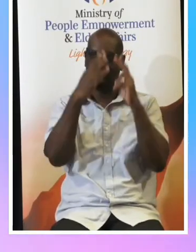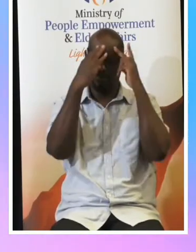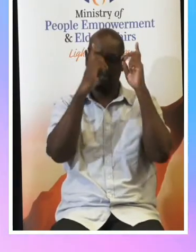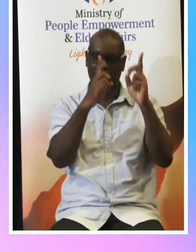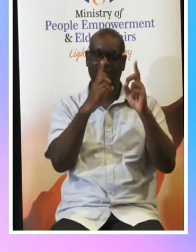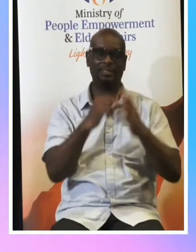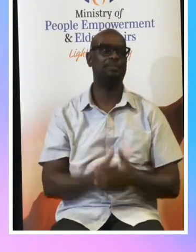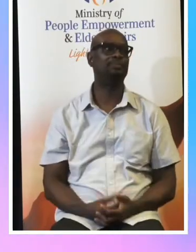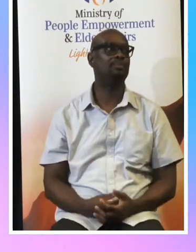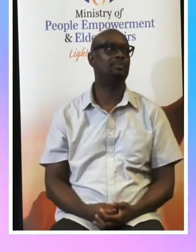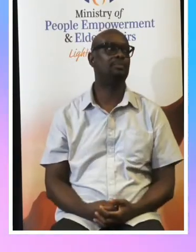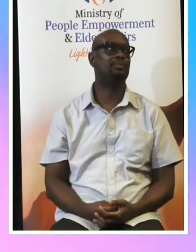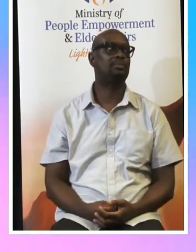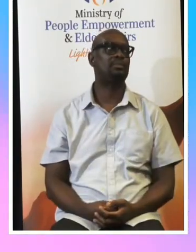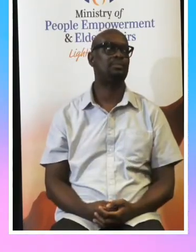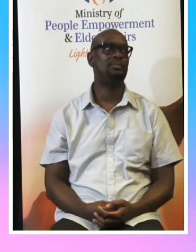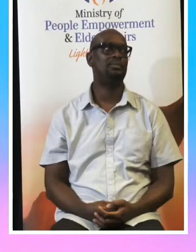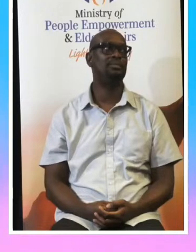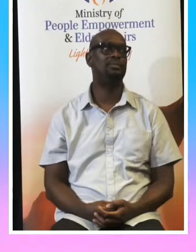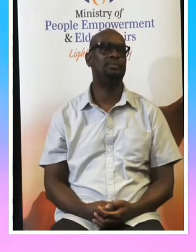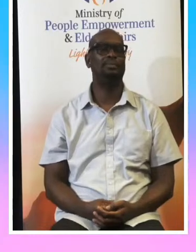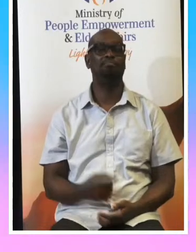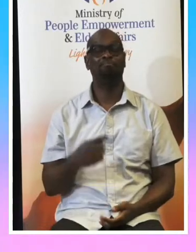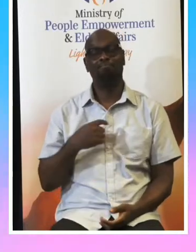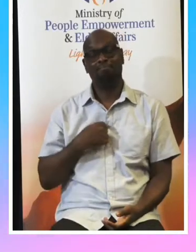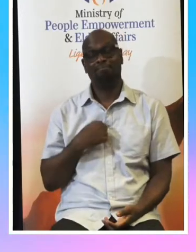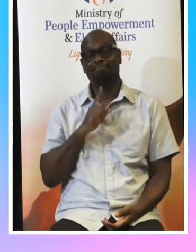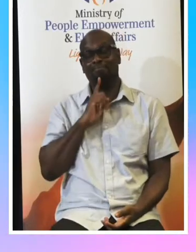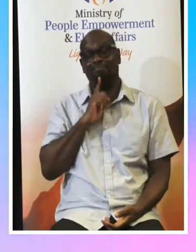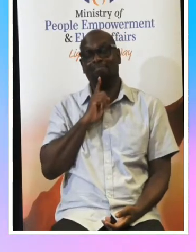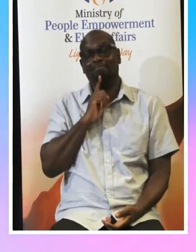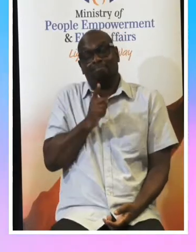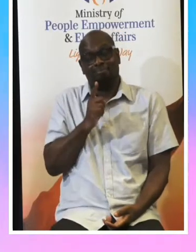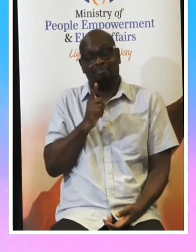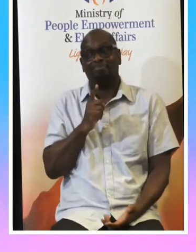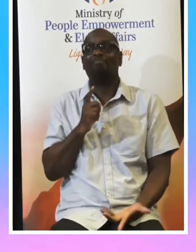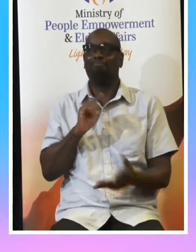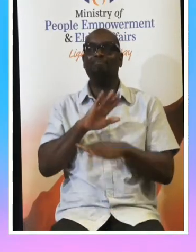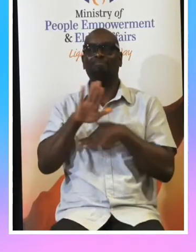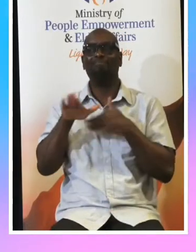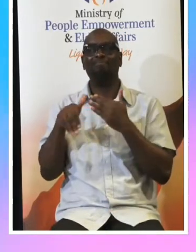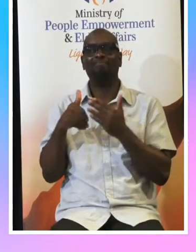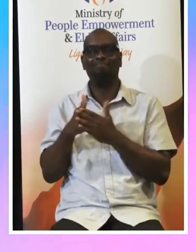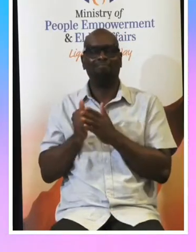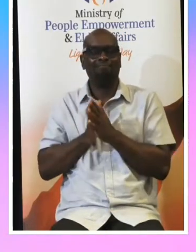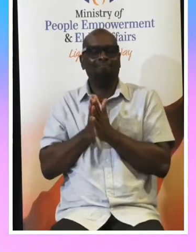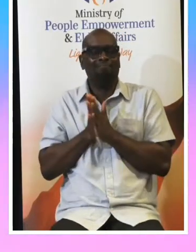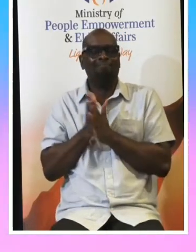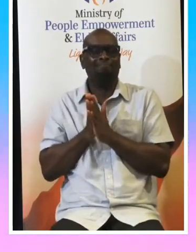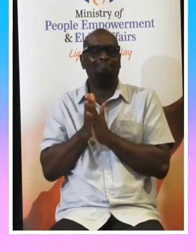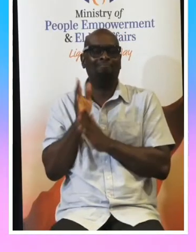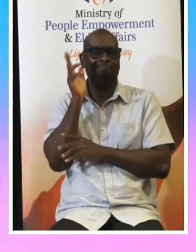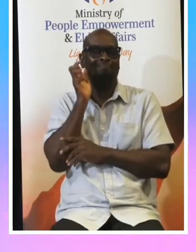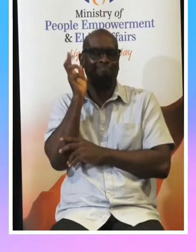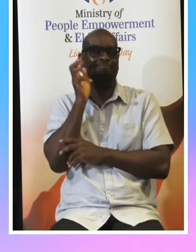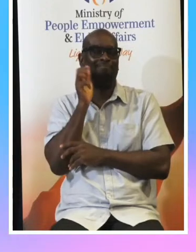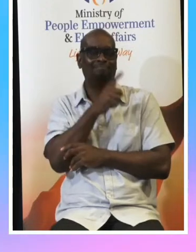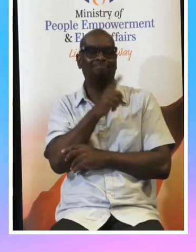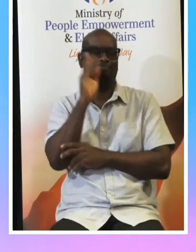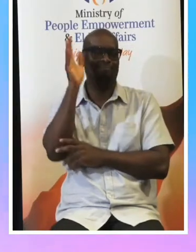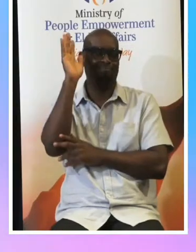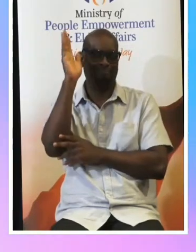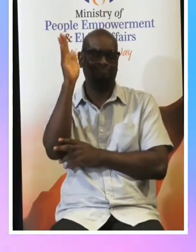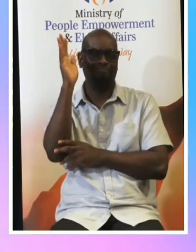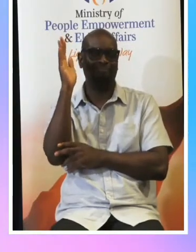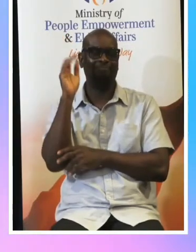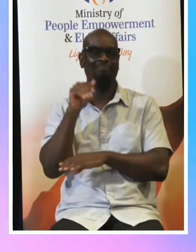that everyone, just as I am, looks forward in anticipation to his story. As Kurt said,